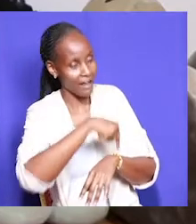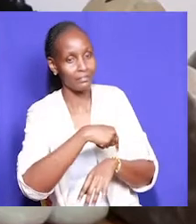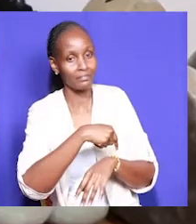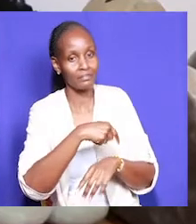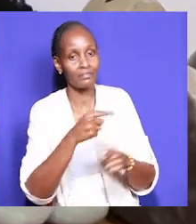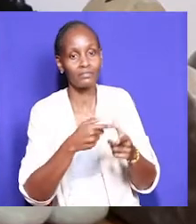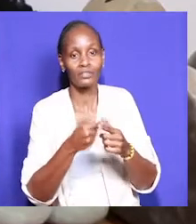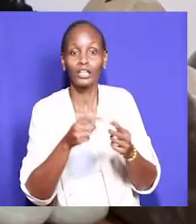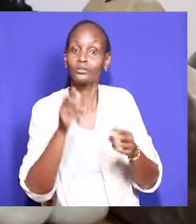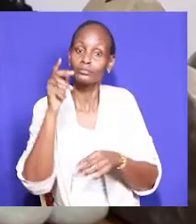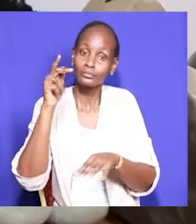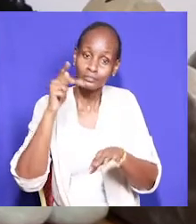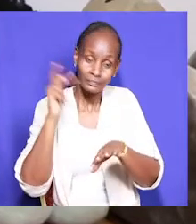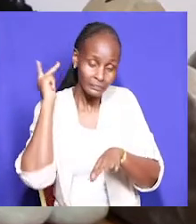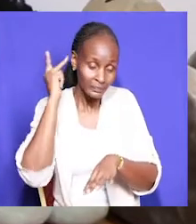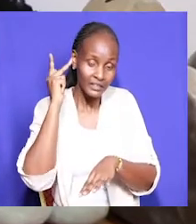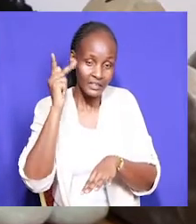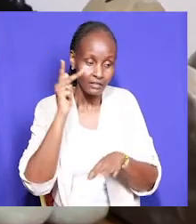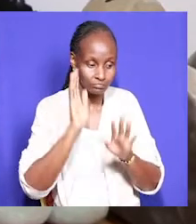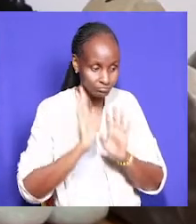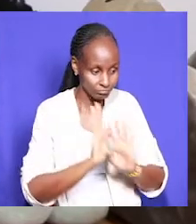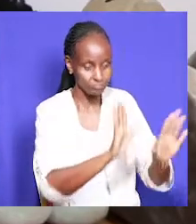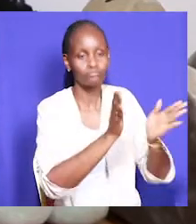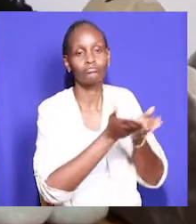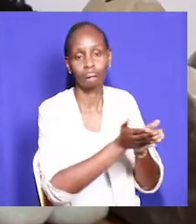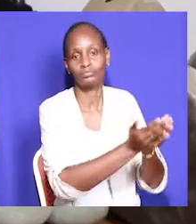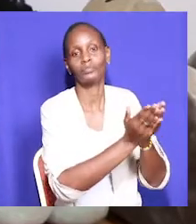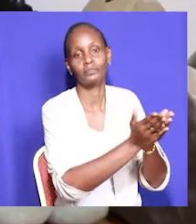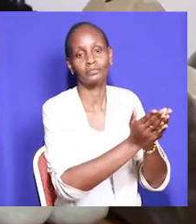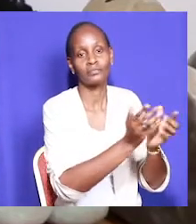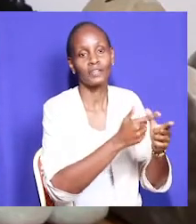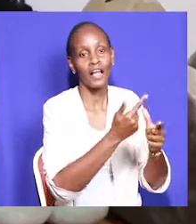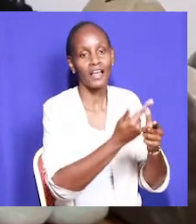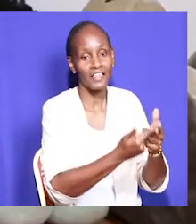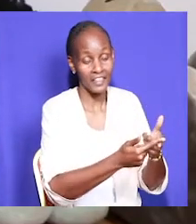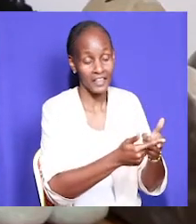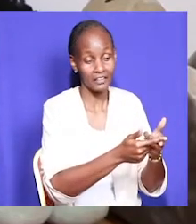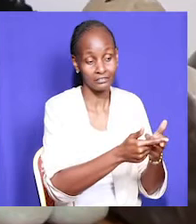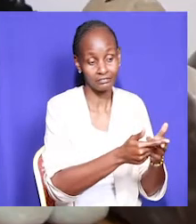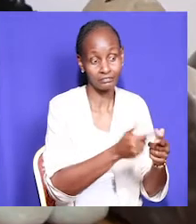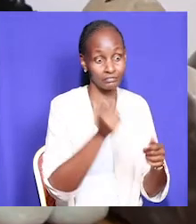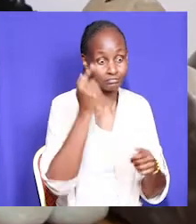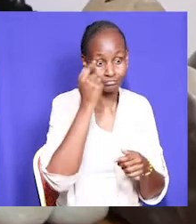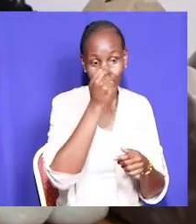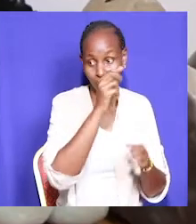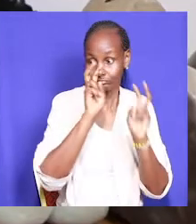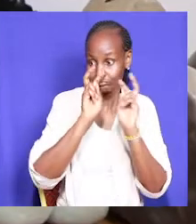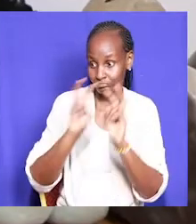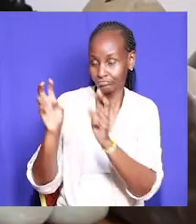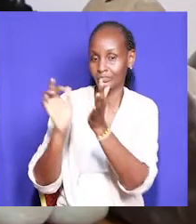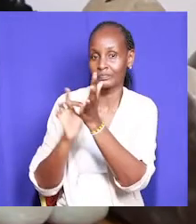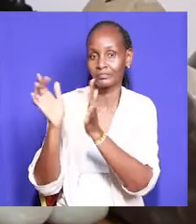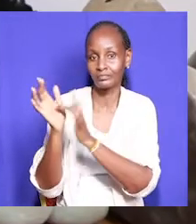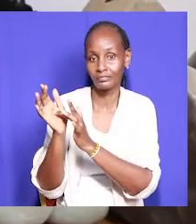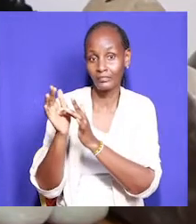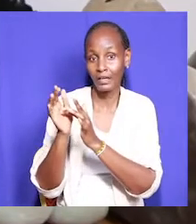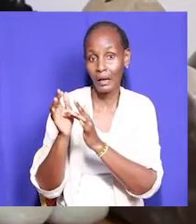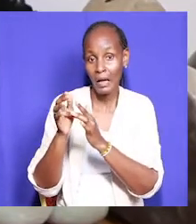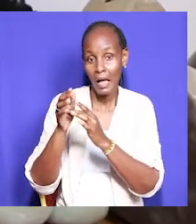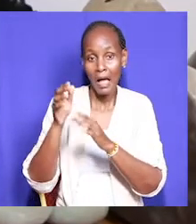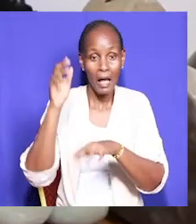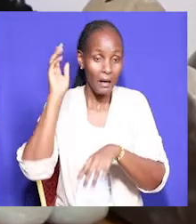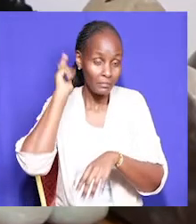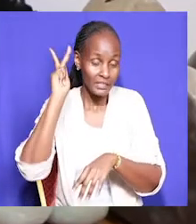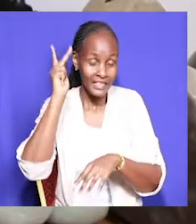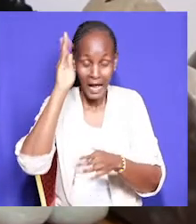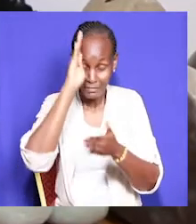left the boat. And Peter was fixing his eyes on Jesus. So Peter believed that he could walk